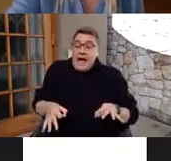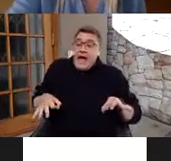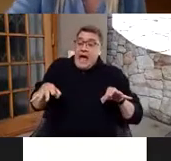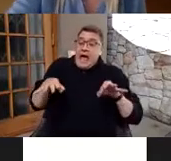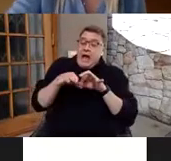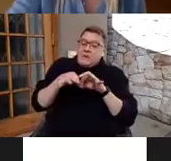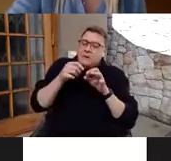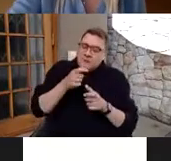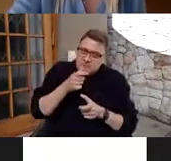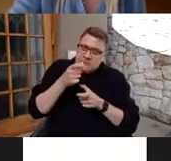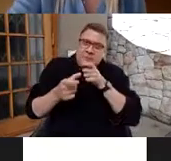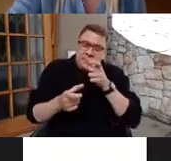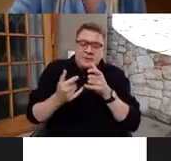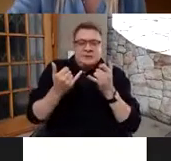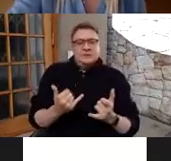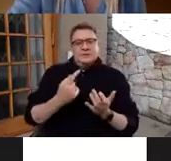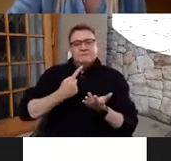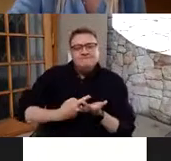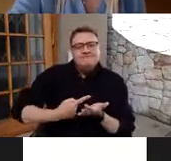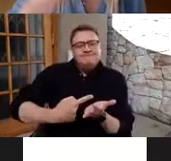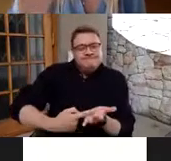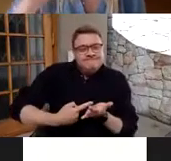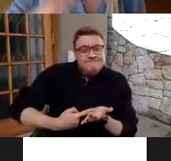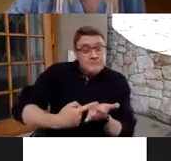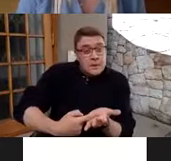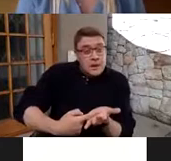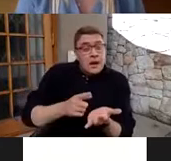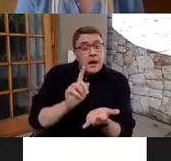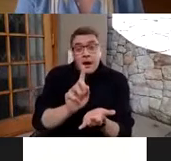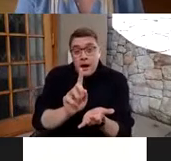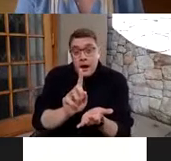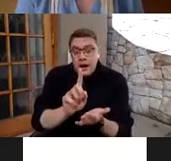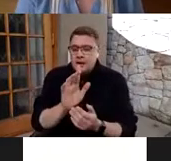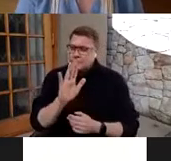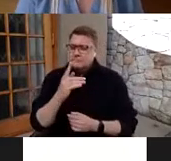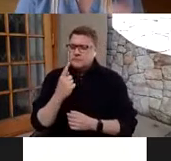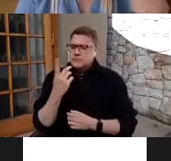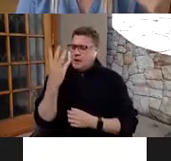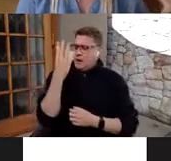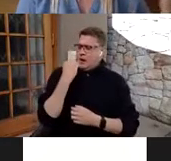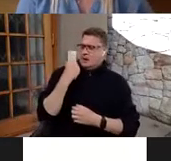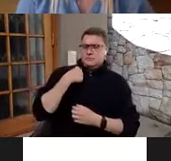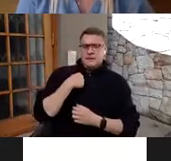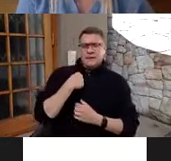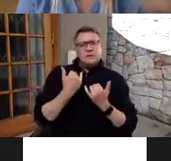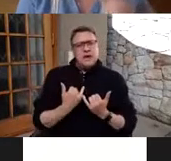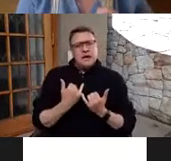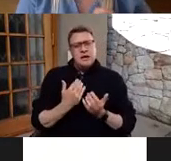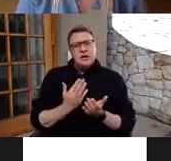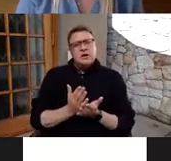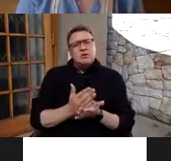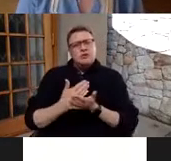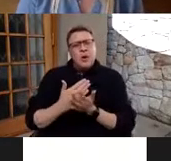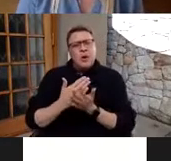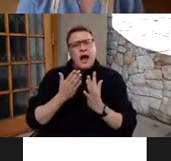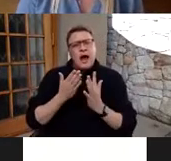session. But before we do, I was asked today to share what accessibility means to